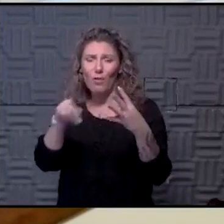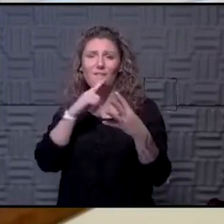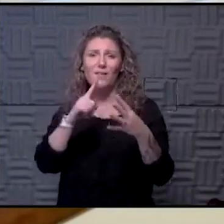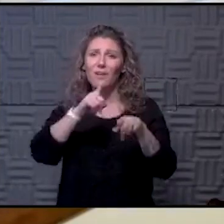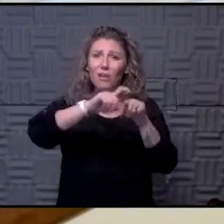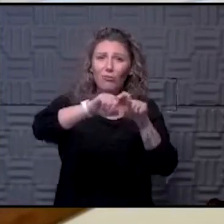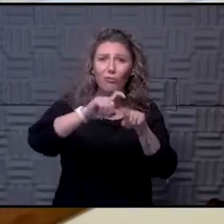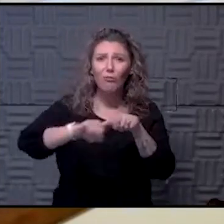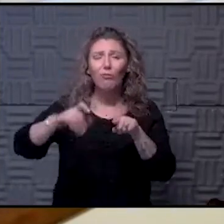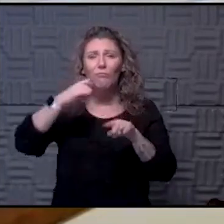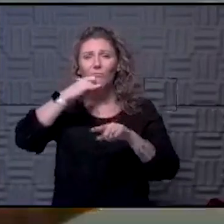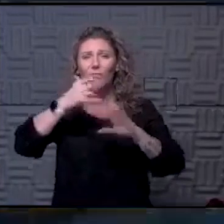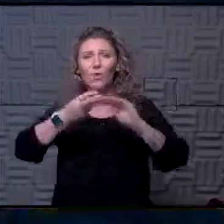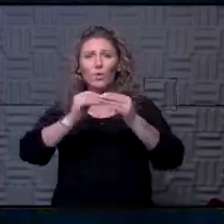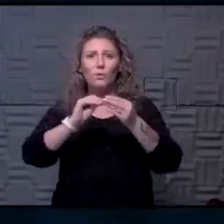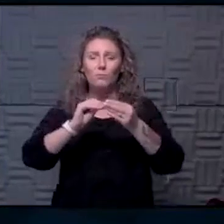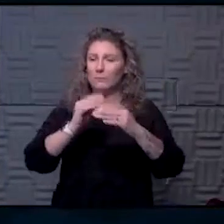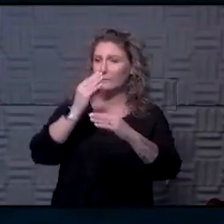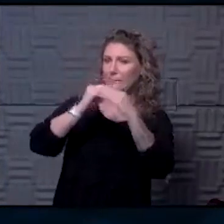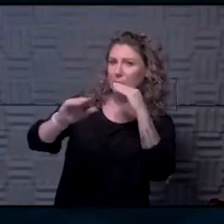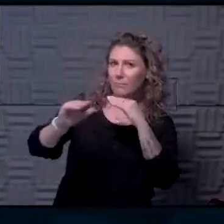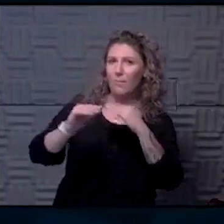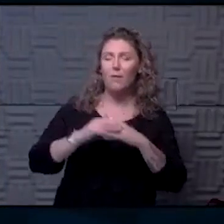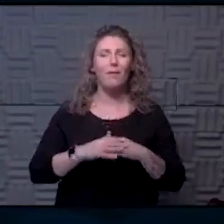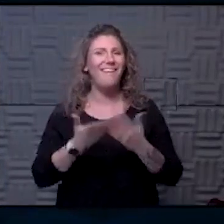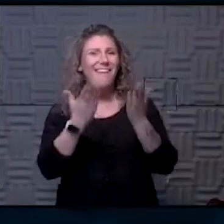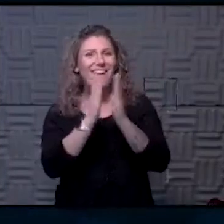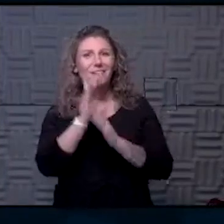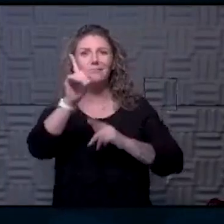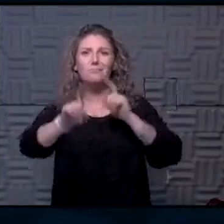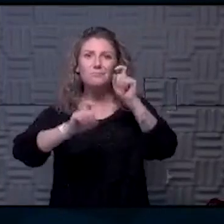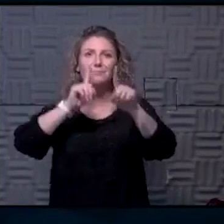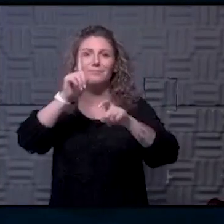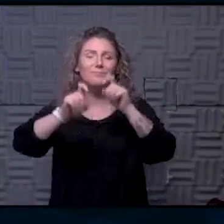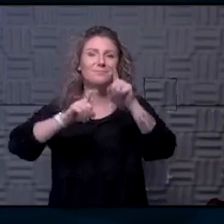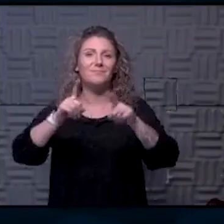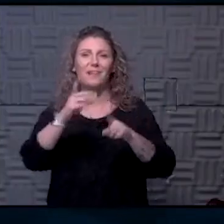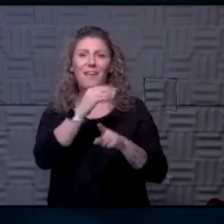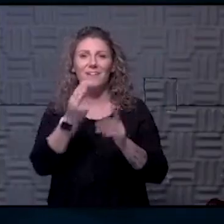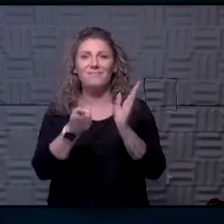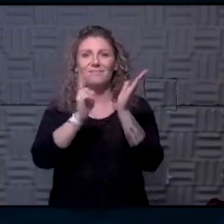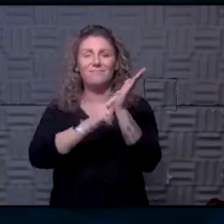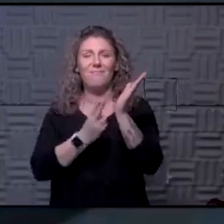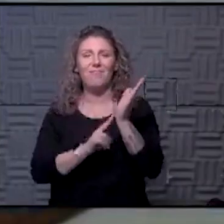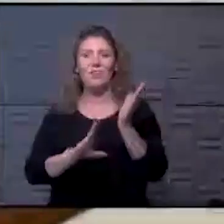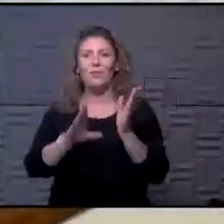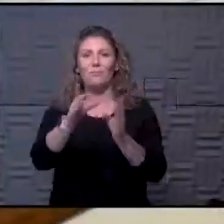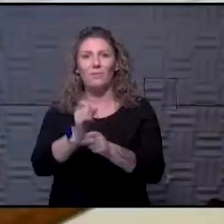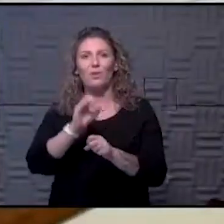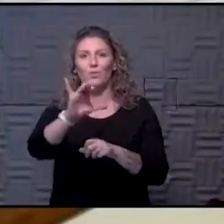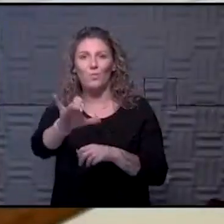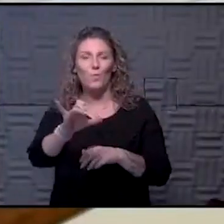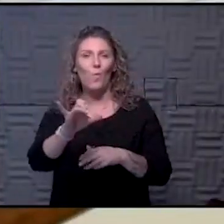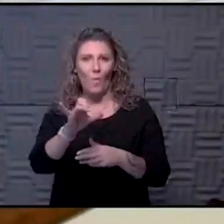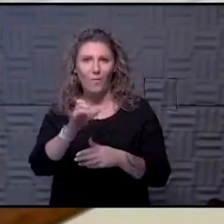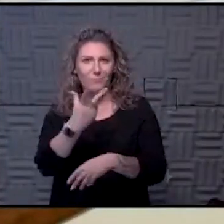numbers, email the emails, ask your questions, and sign up to receive your